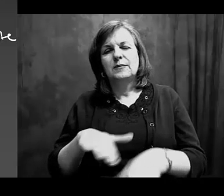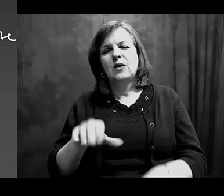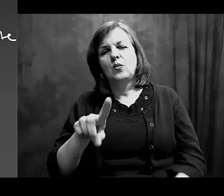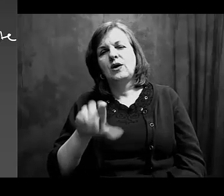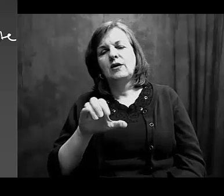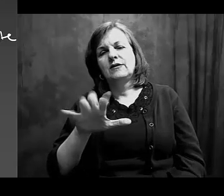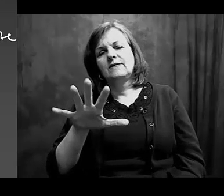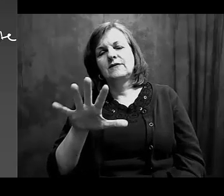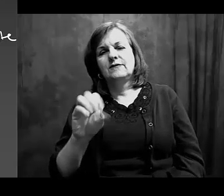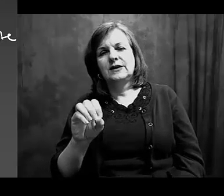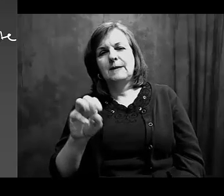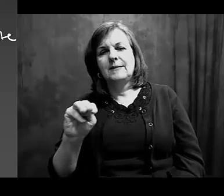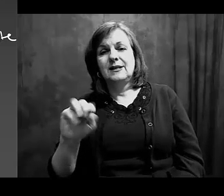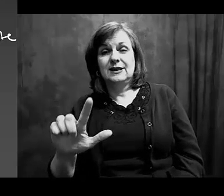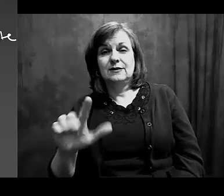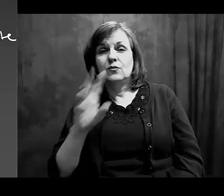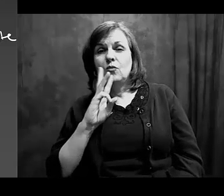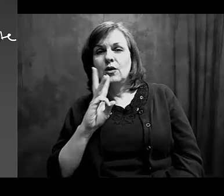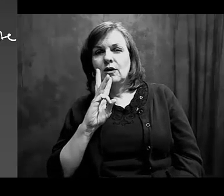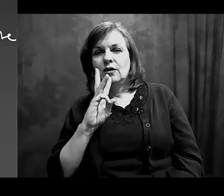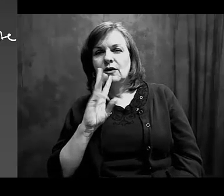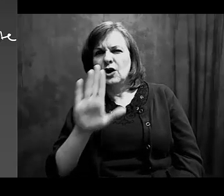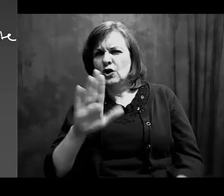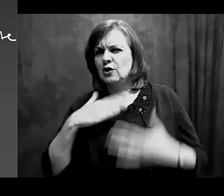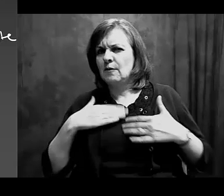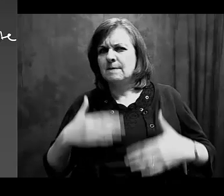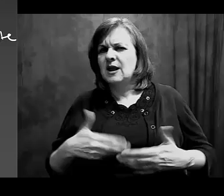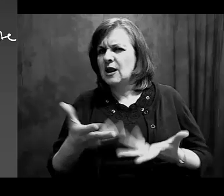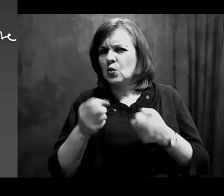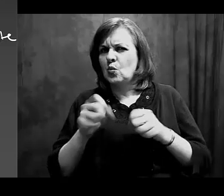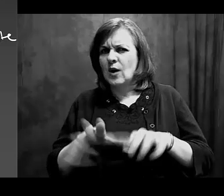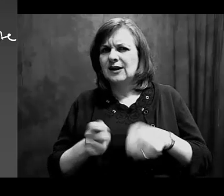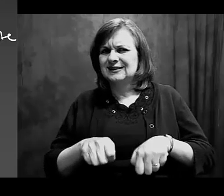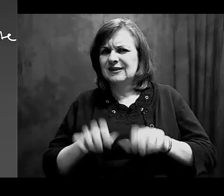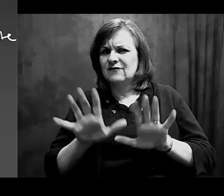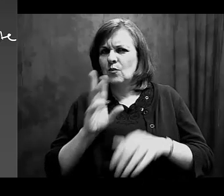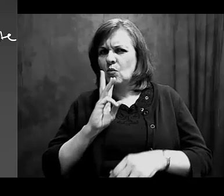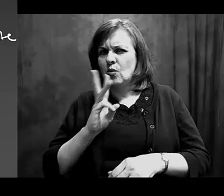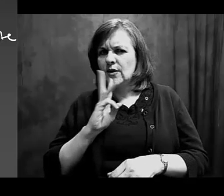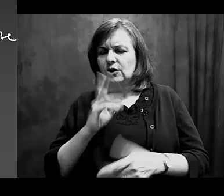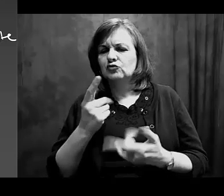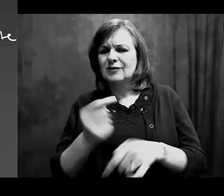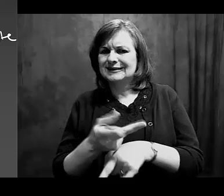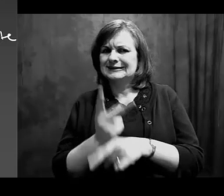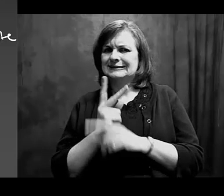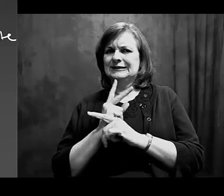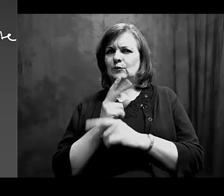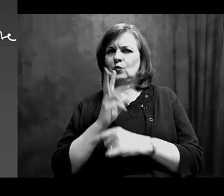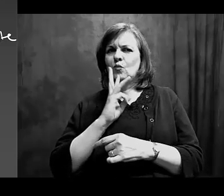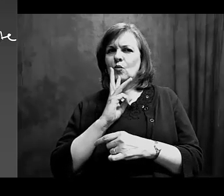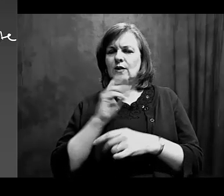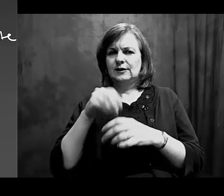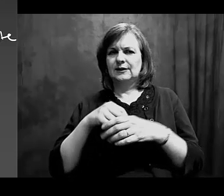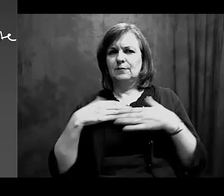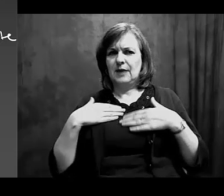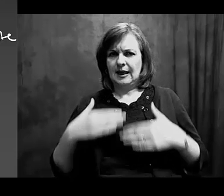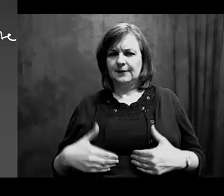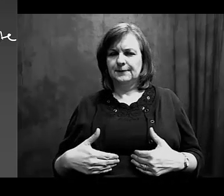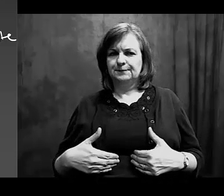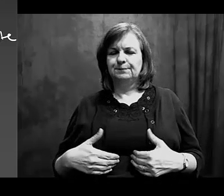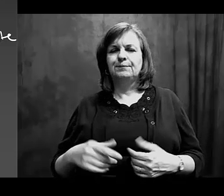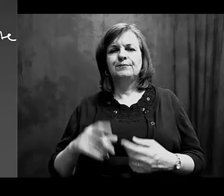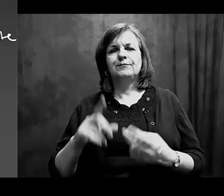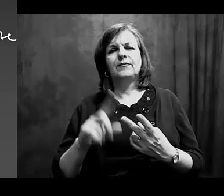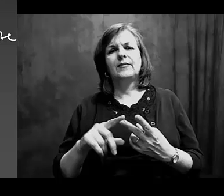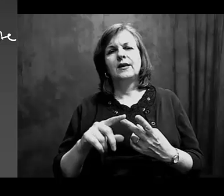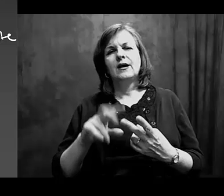normal bowel movements, not diarrhea, anything like that, you're losing only about 150 mils of water. We don't want to